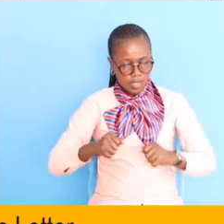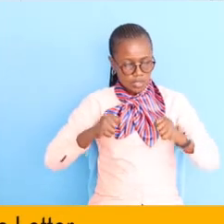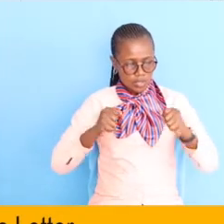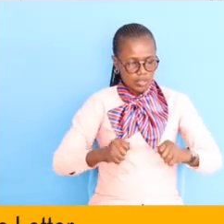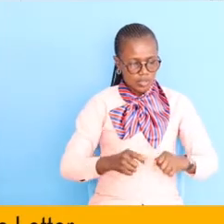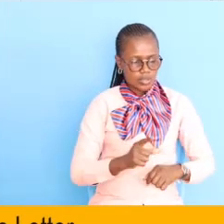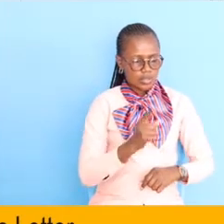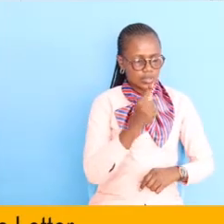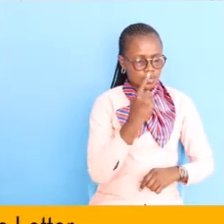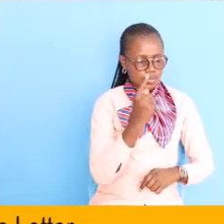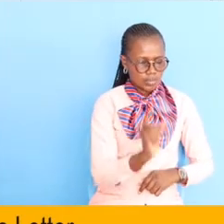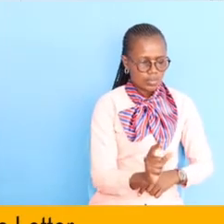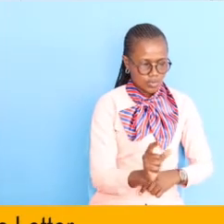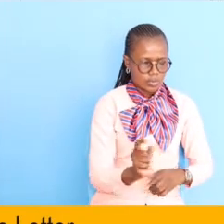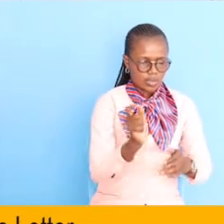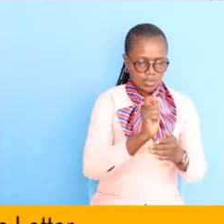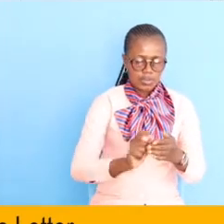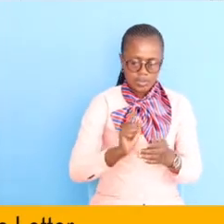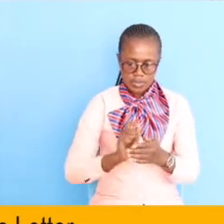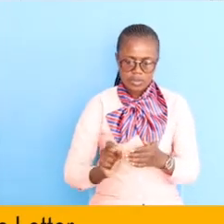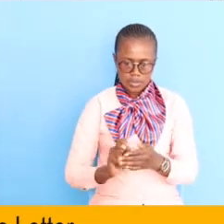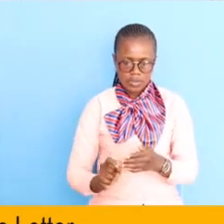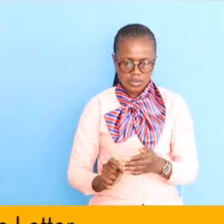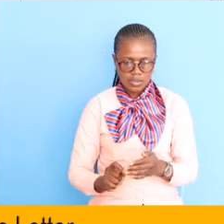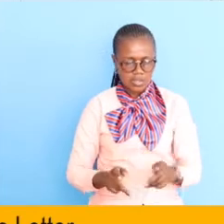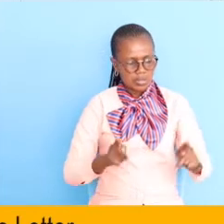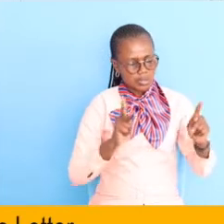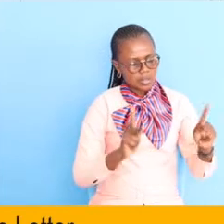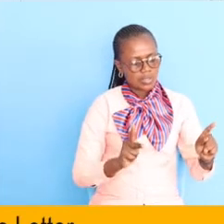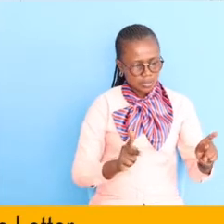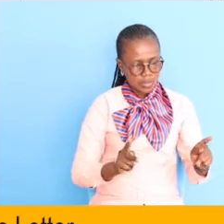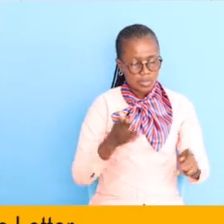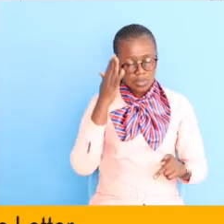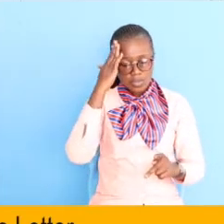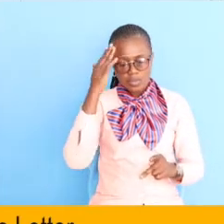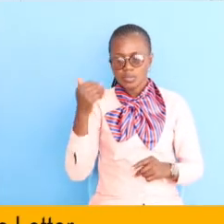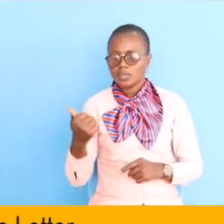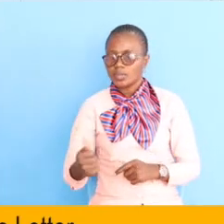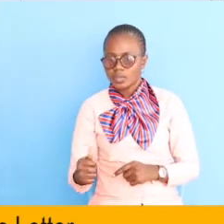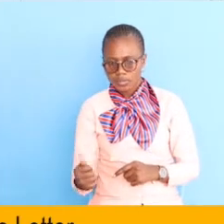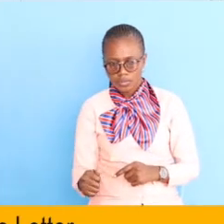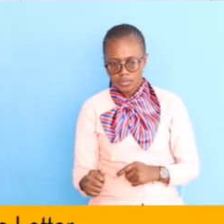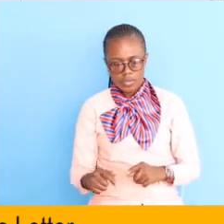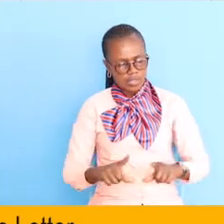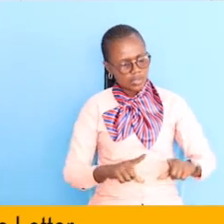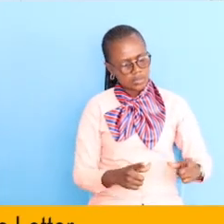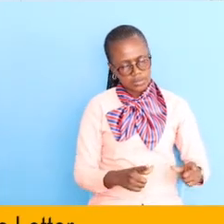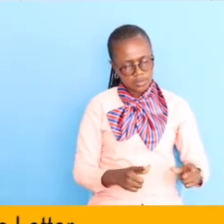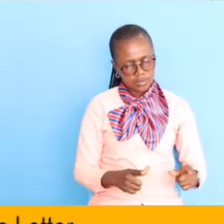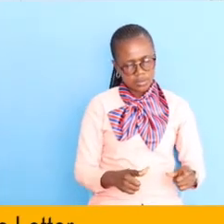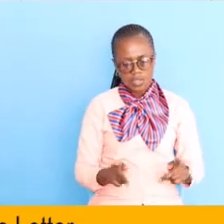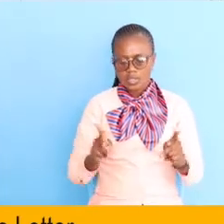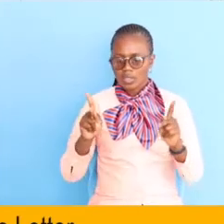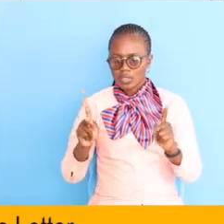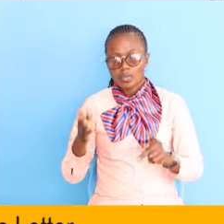letter. If at all, we don't know the name of that person. But just in case you know the